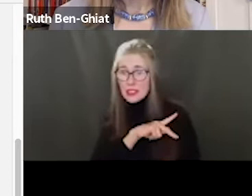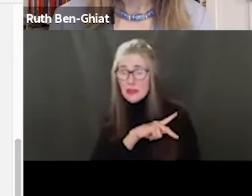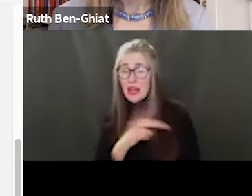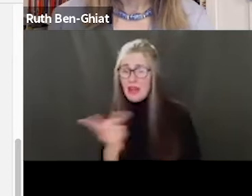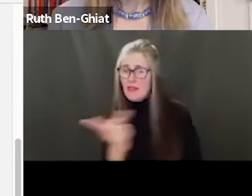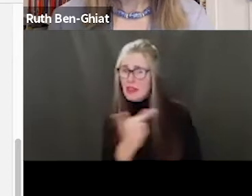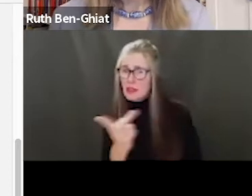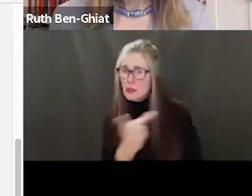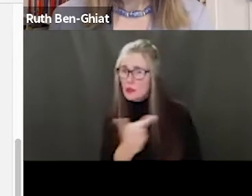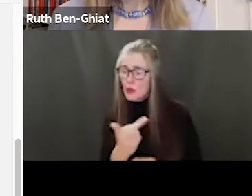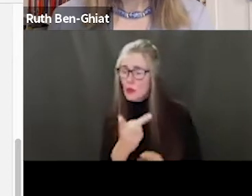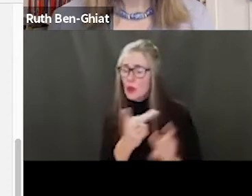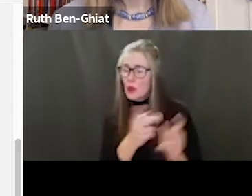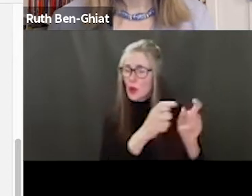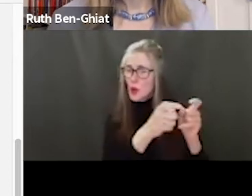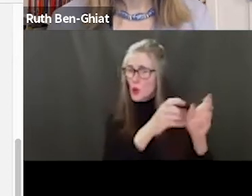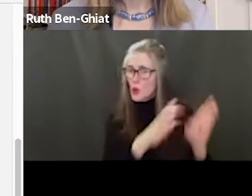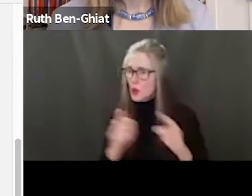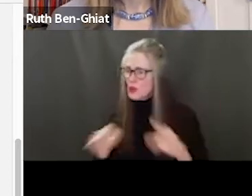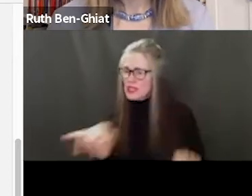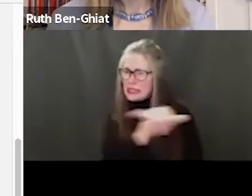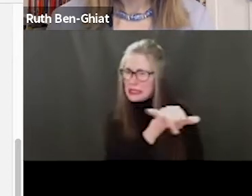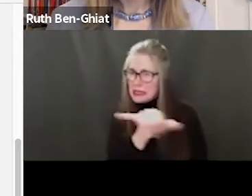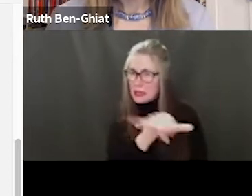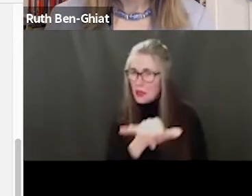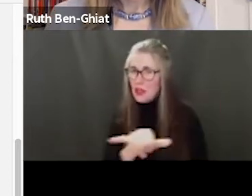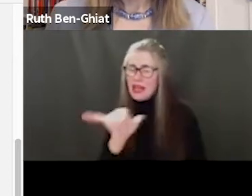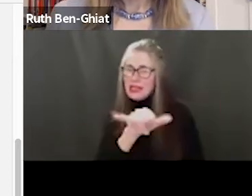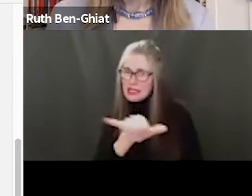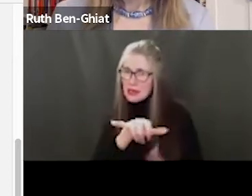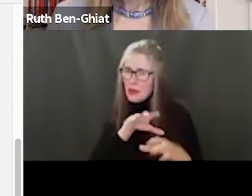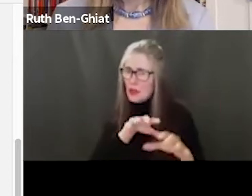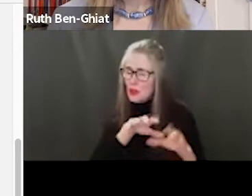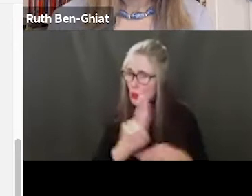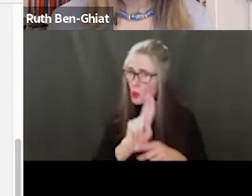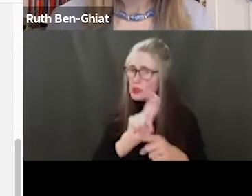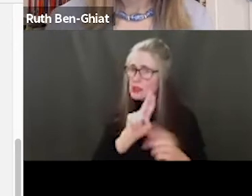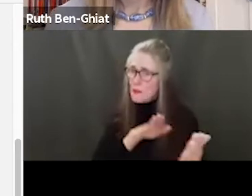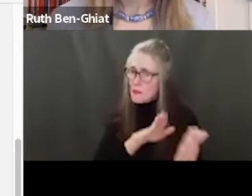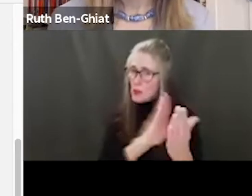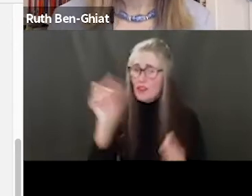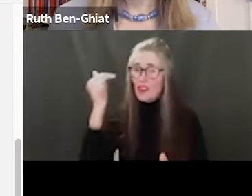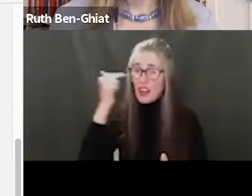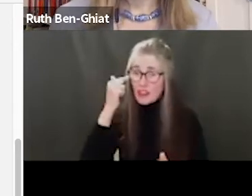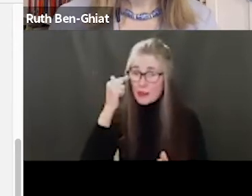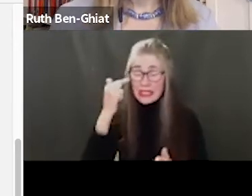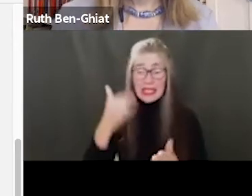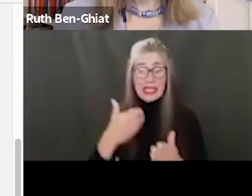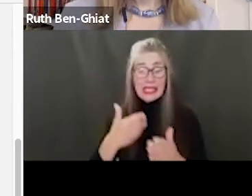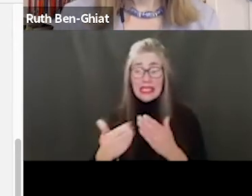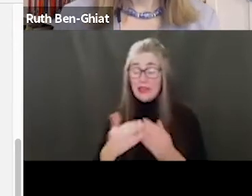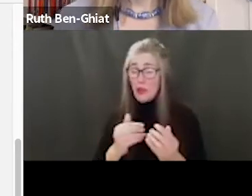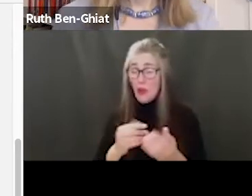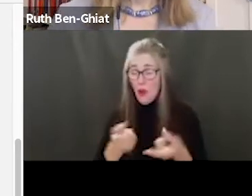these rulers were, and the way they embraced similar styles of governance, even though the outcome varies widely